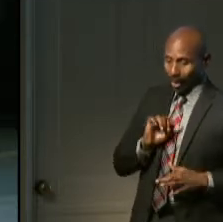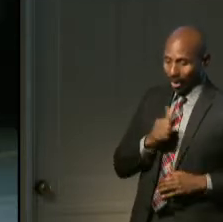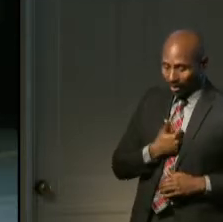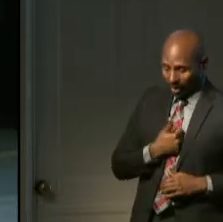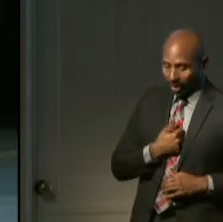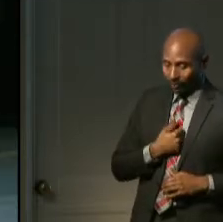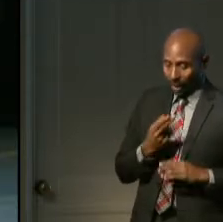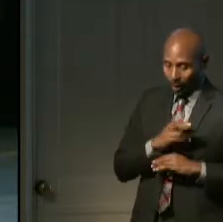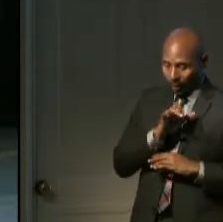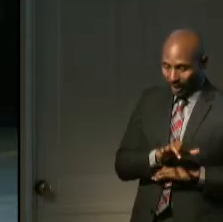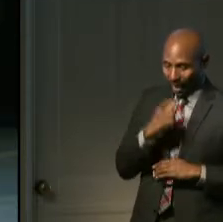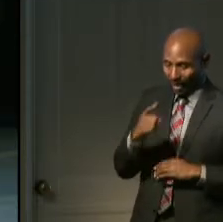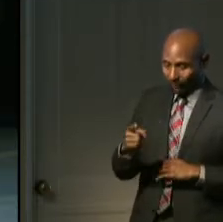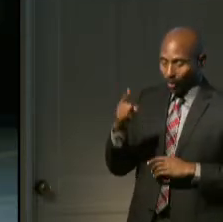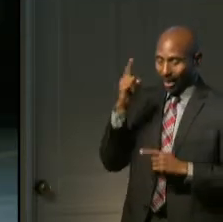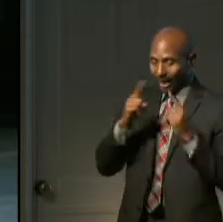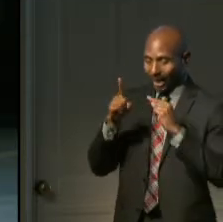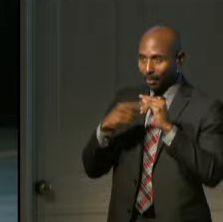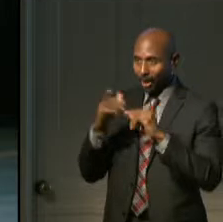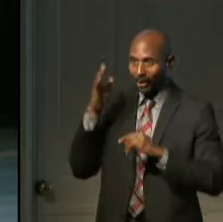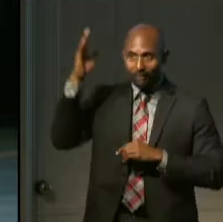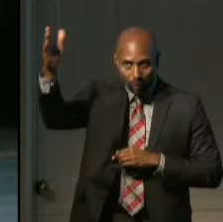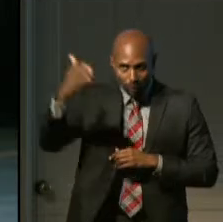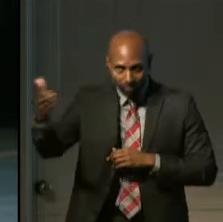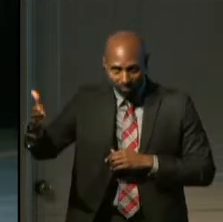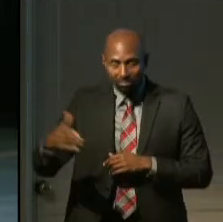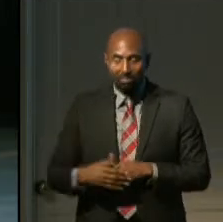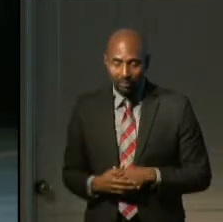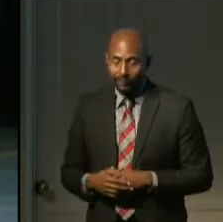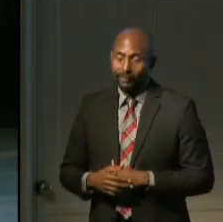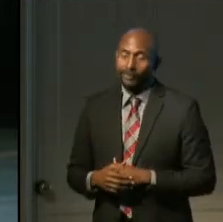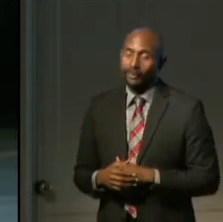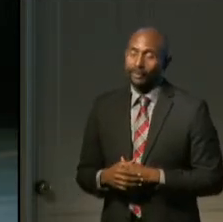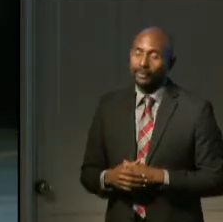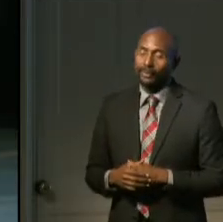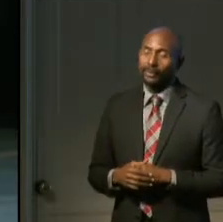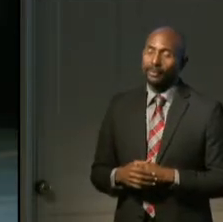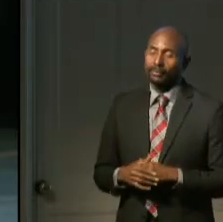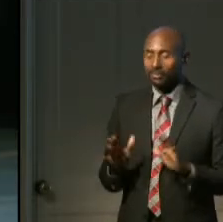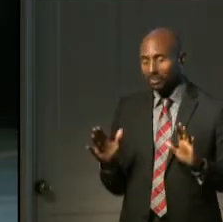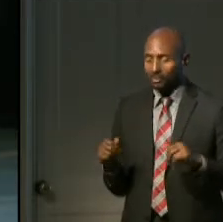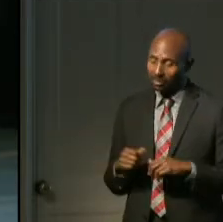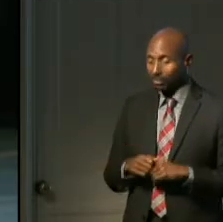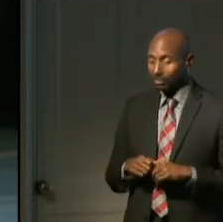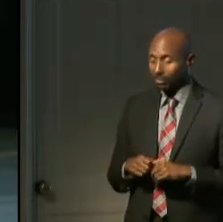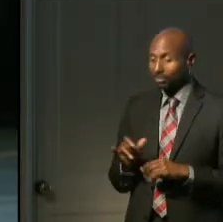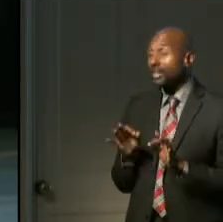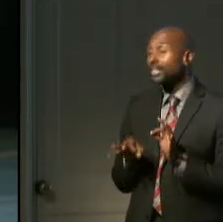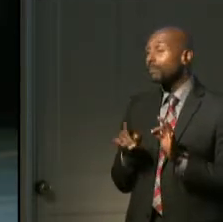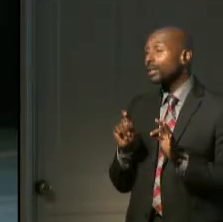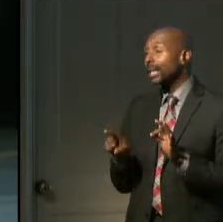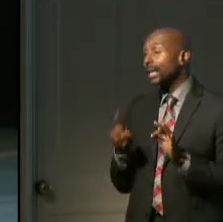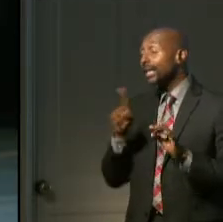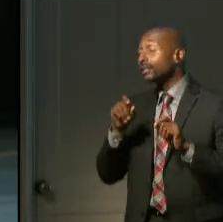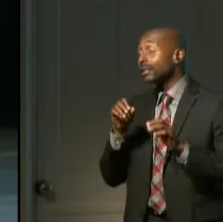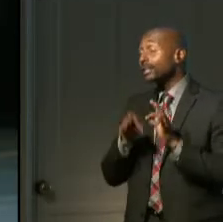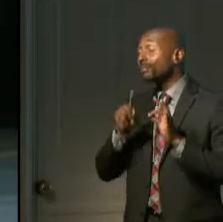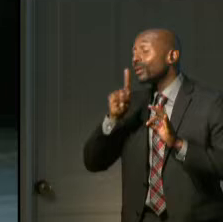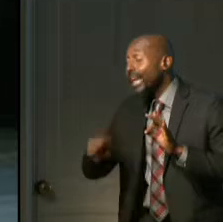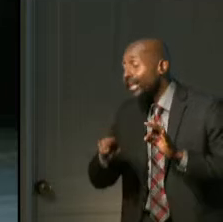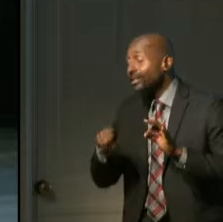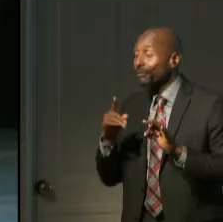of leveraging our thought about what we want to do in the future. So that's the simple answer to your simple